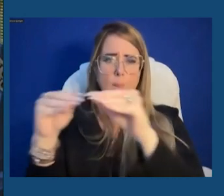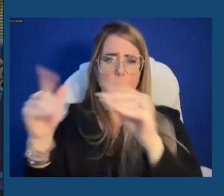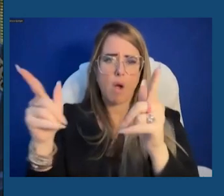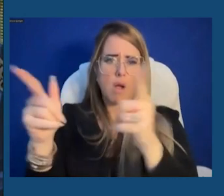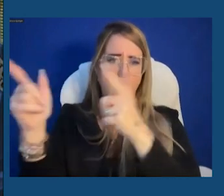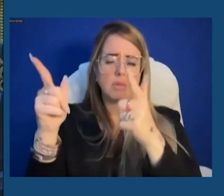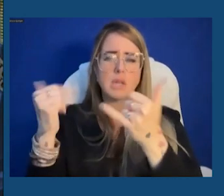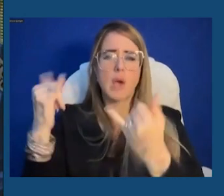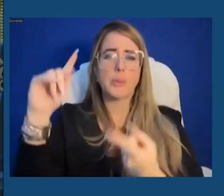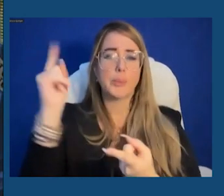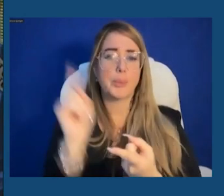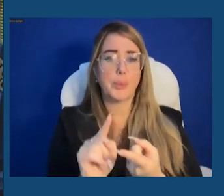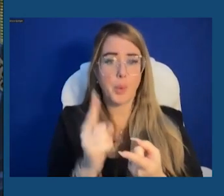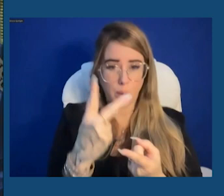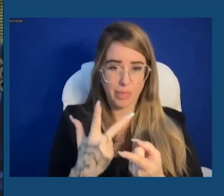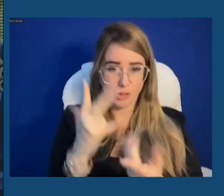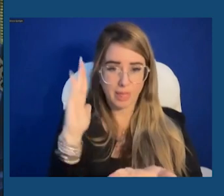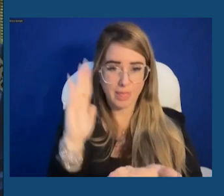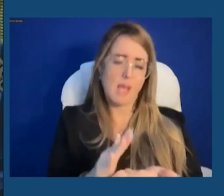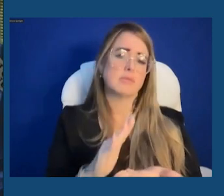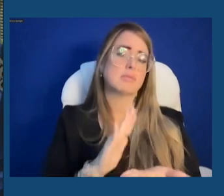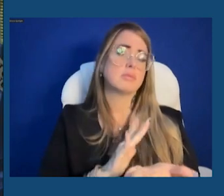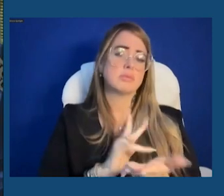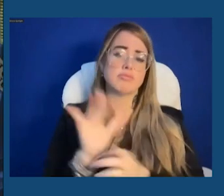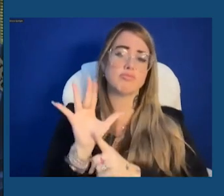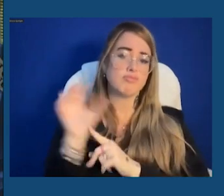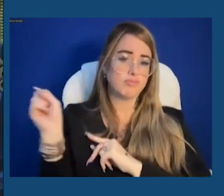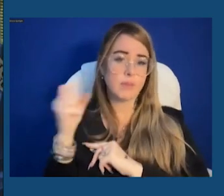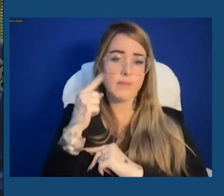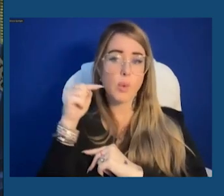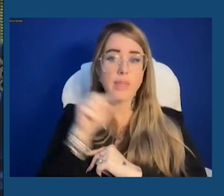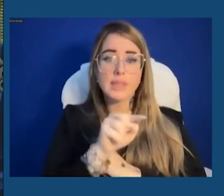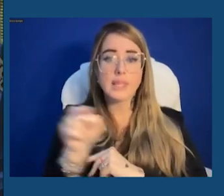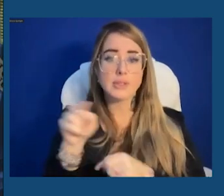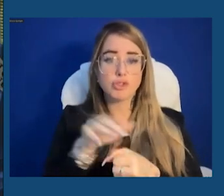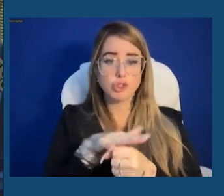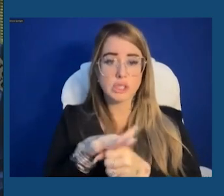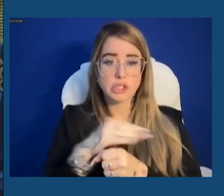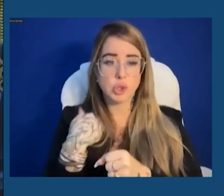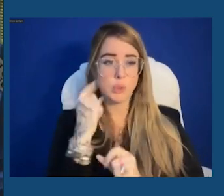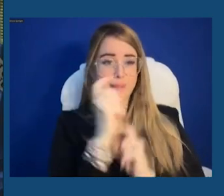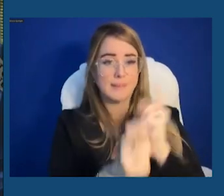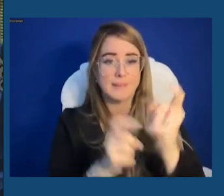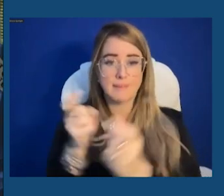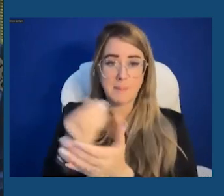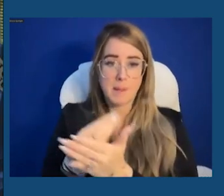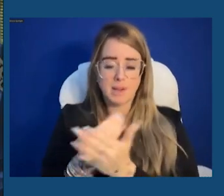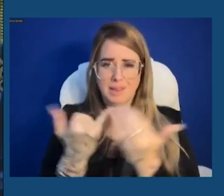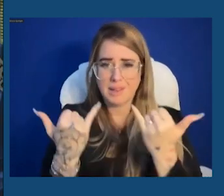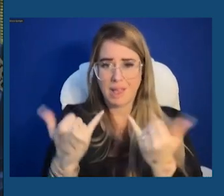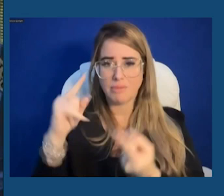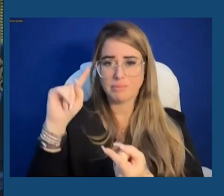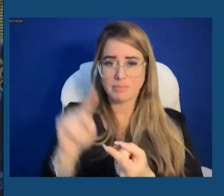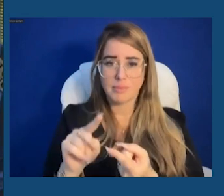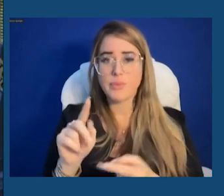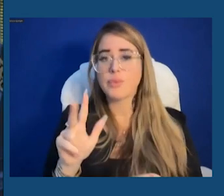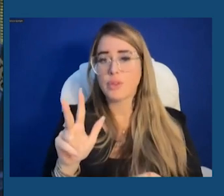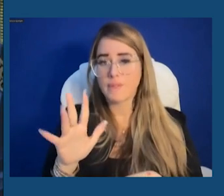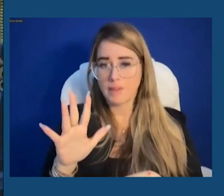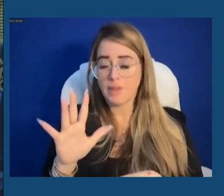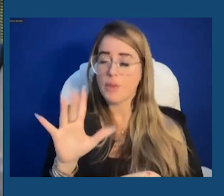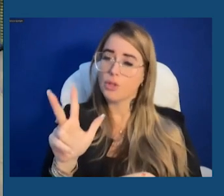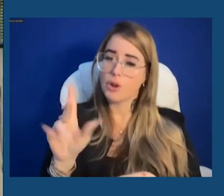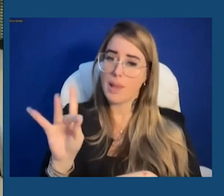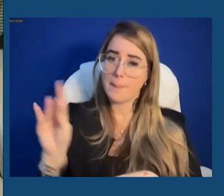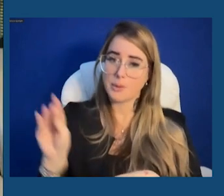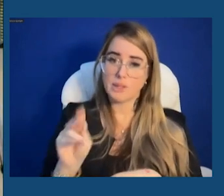is extraordinary. In our jurisdictions where we give direct state funding, they're down 35% and down 38% in New York